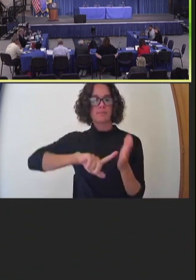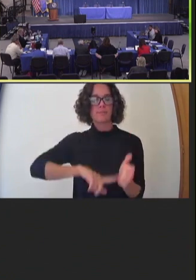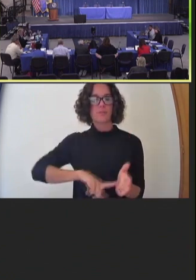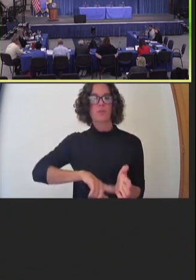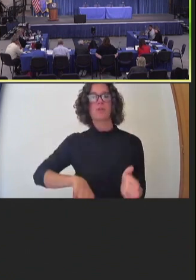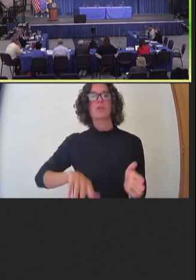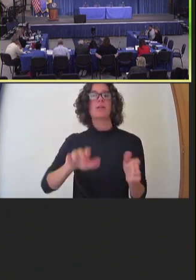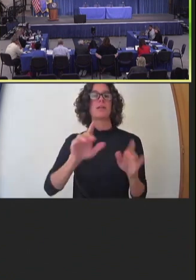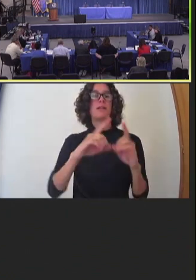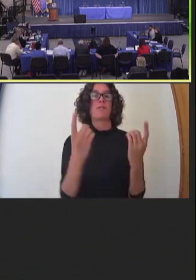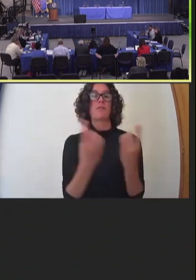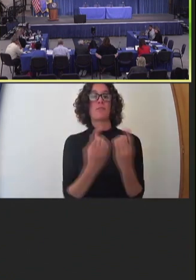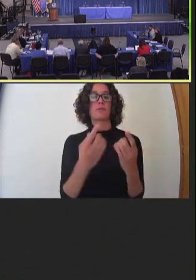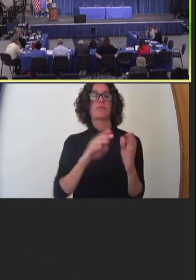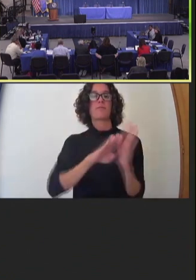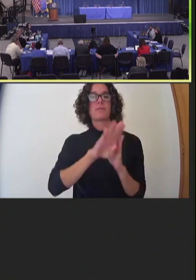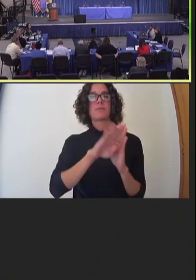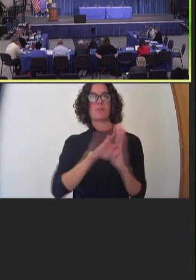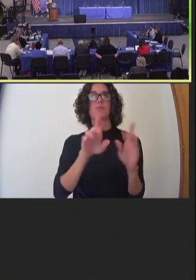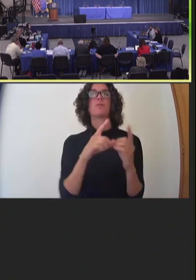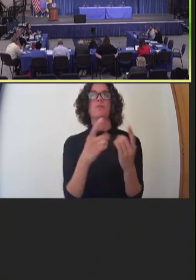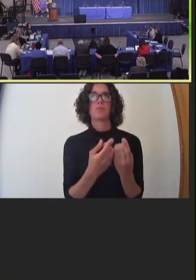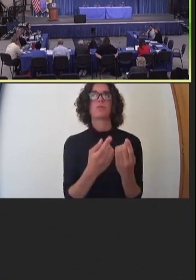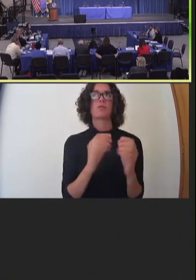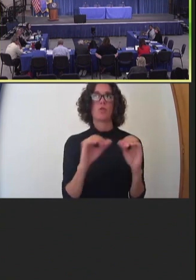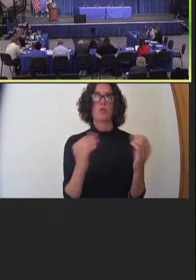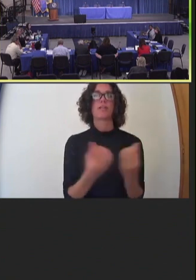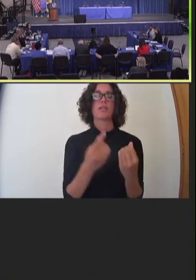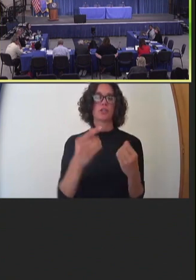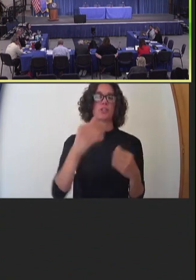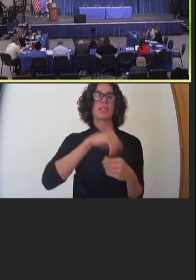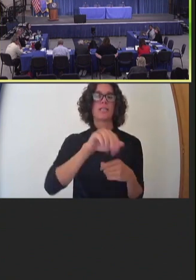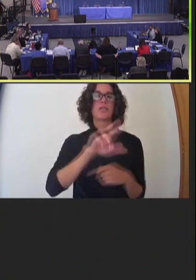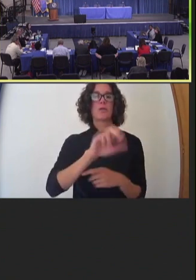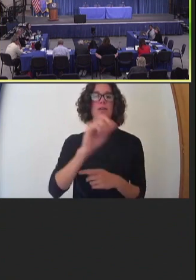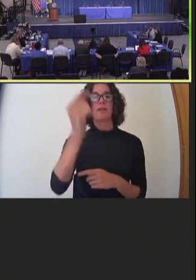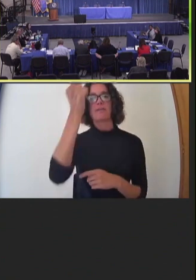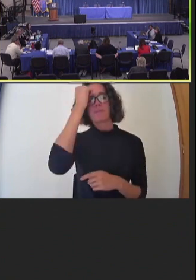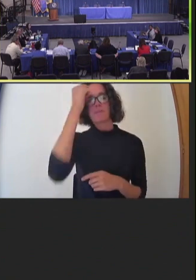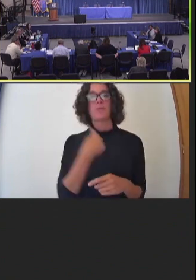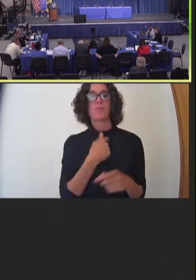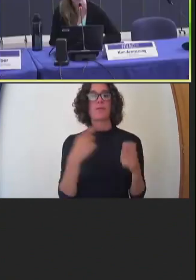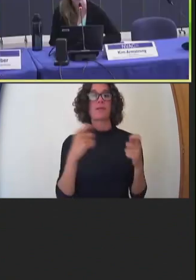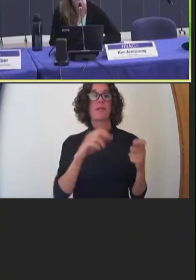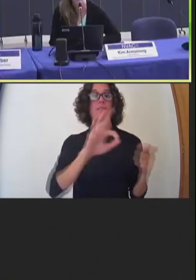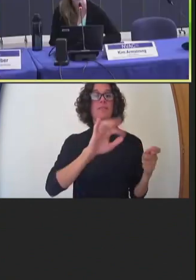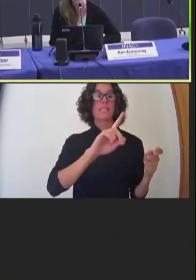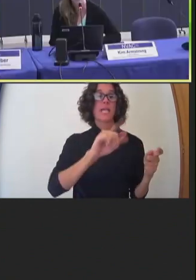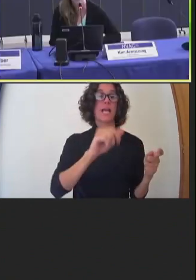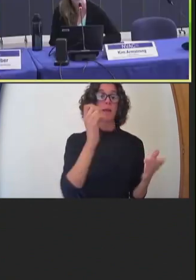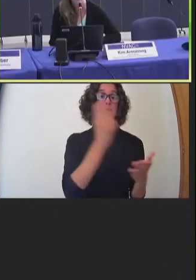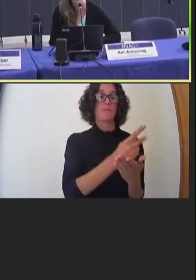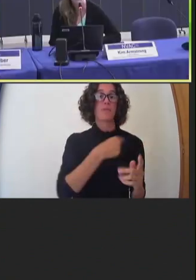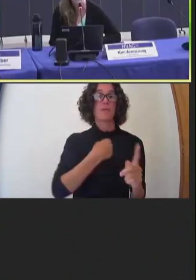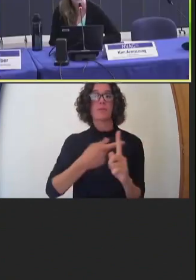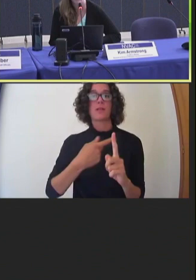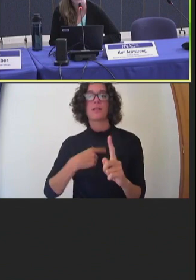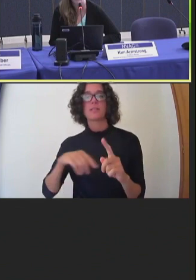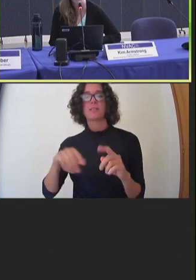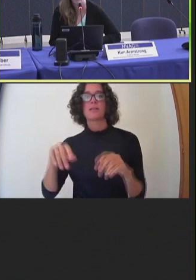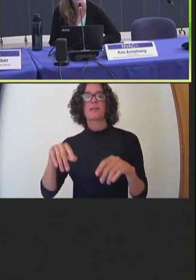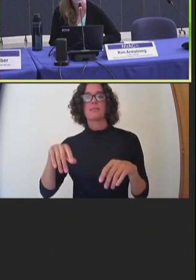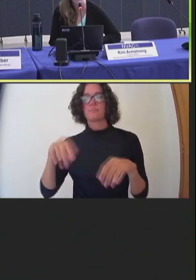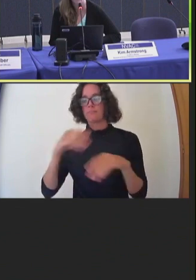it supports the advanced development, manufacturing, FDA approval, and acquisition of medical countermeasures against chemical,